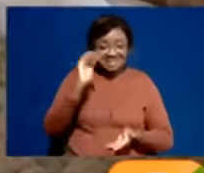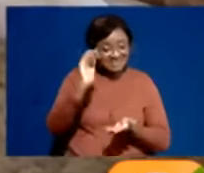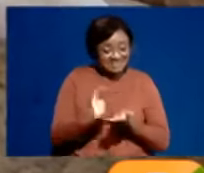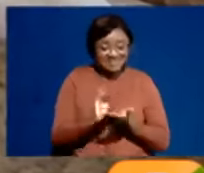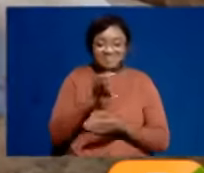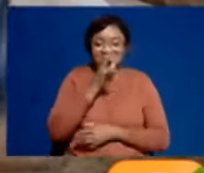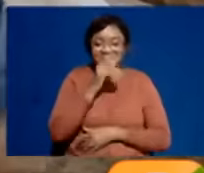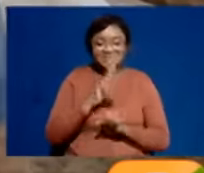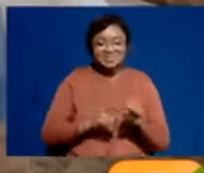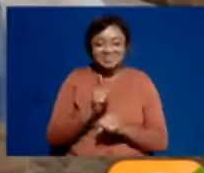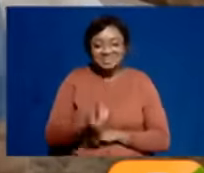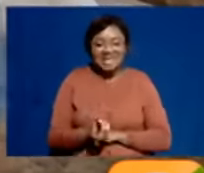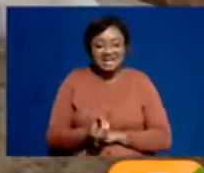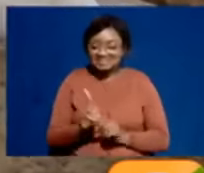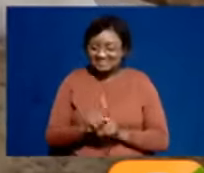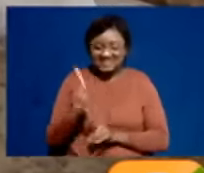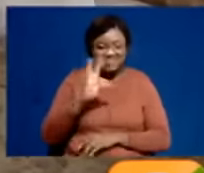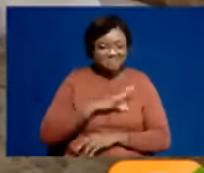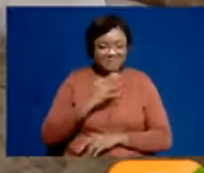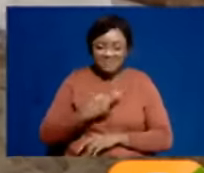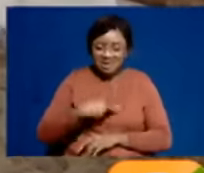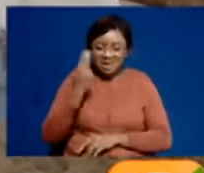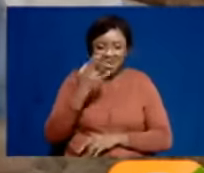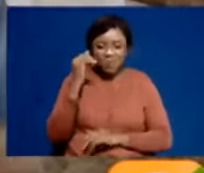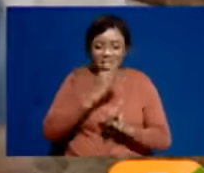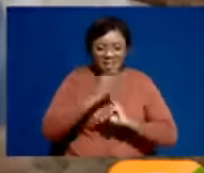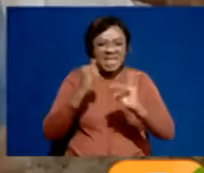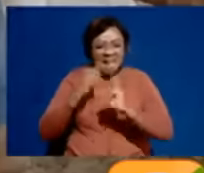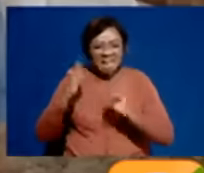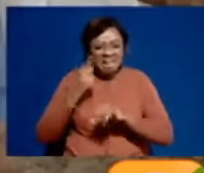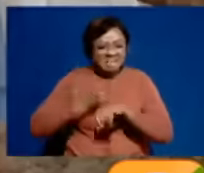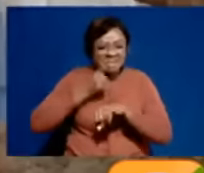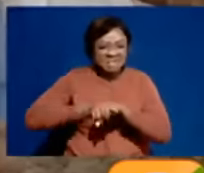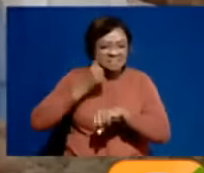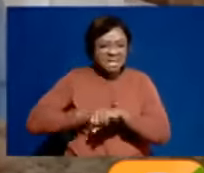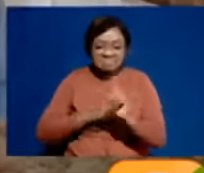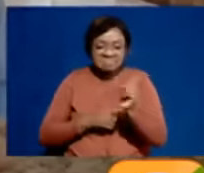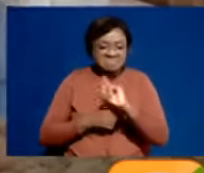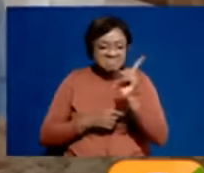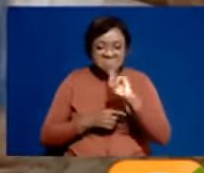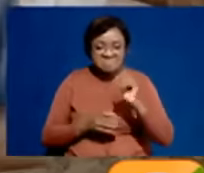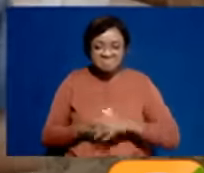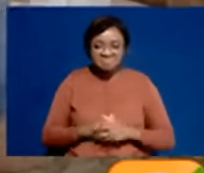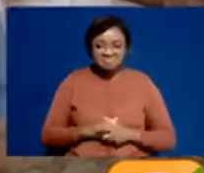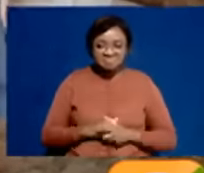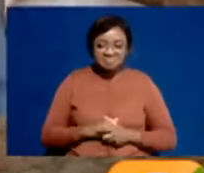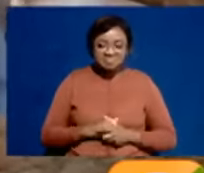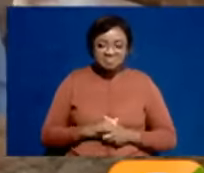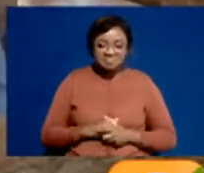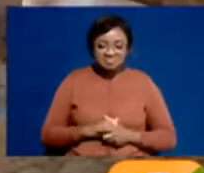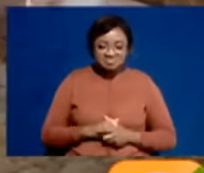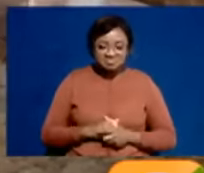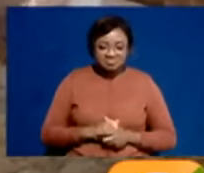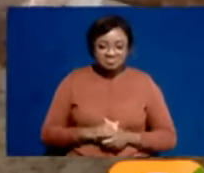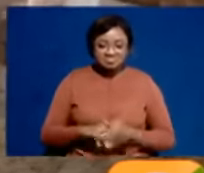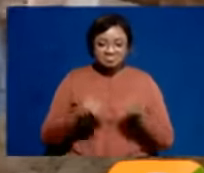that is perhaps one of the biggest benefits that Paul has experienced as a result of using this system. He has cut down on his water